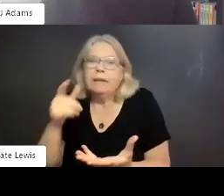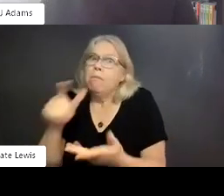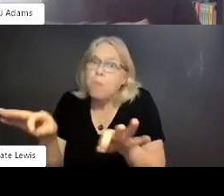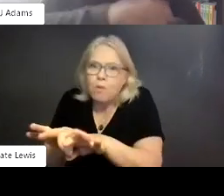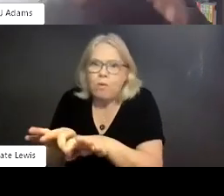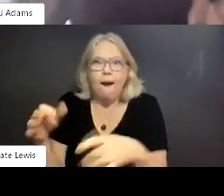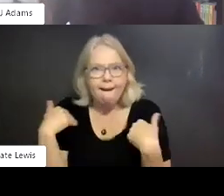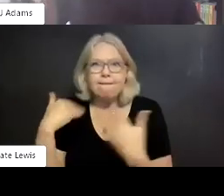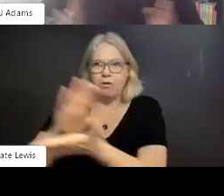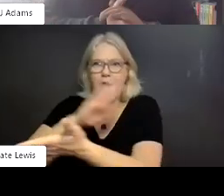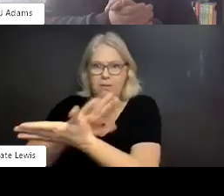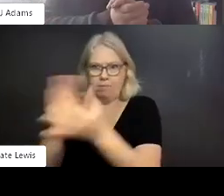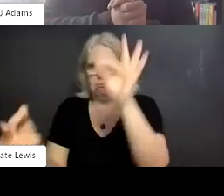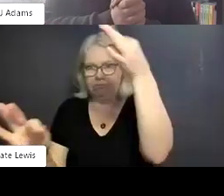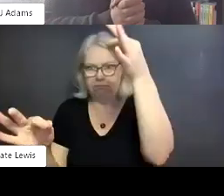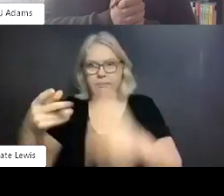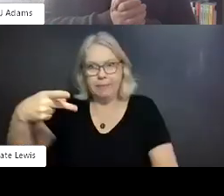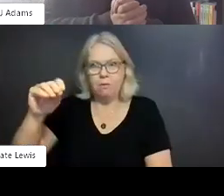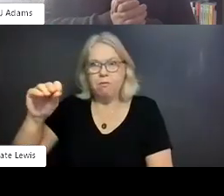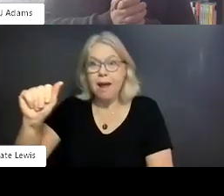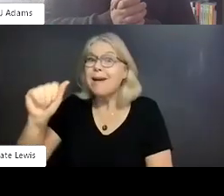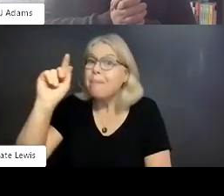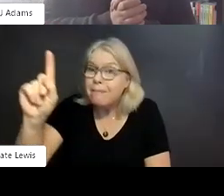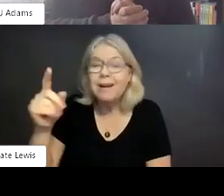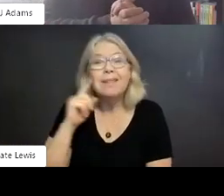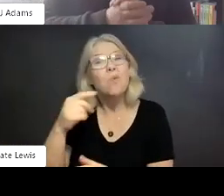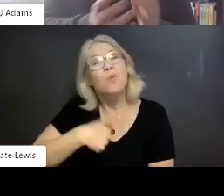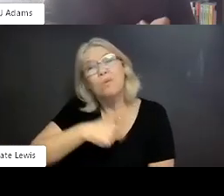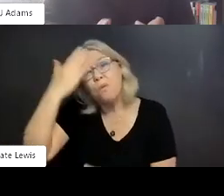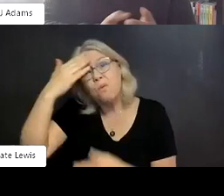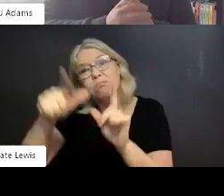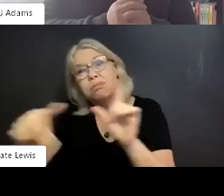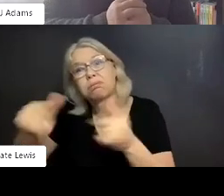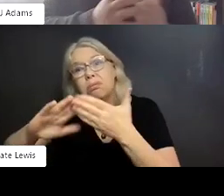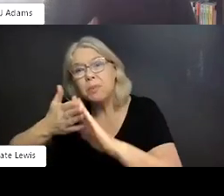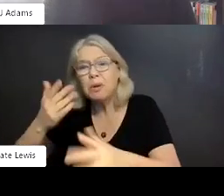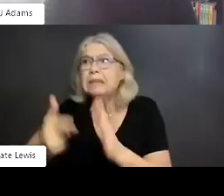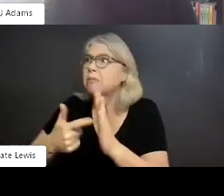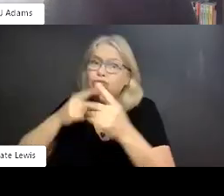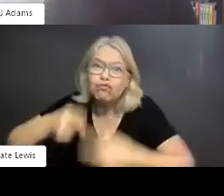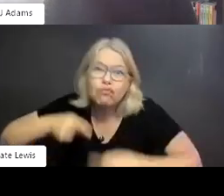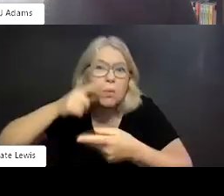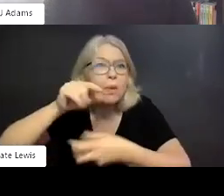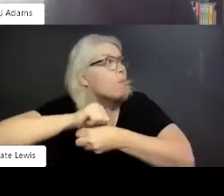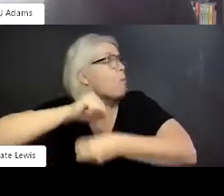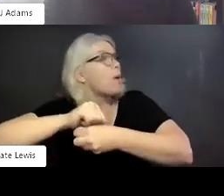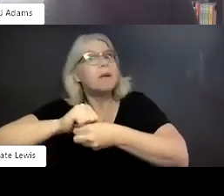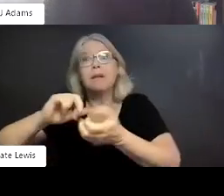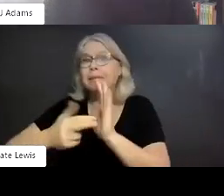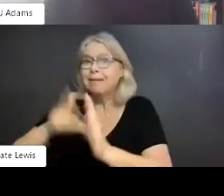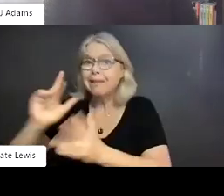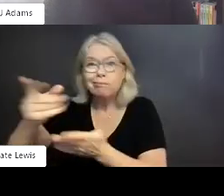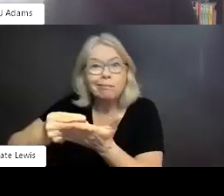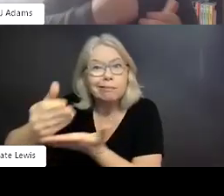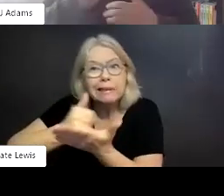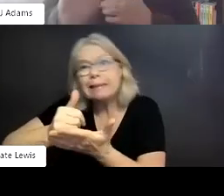challenging. So all different things to think about when we're looking at the recognition of significant others for 2S people living